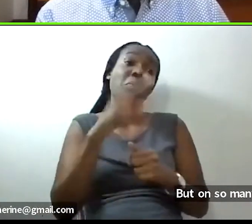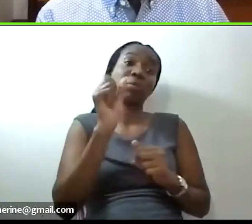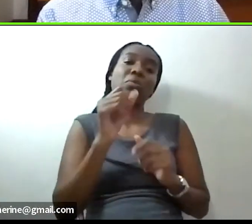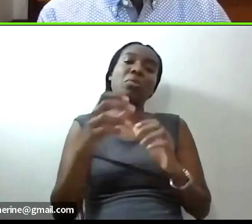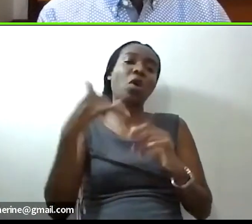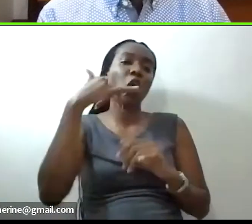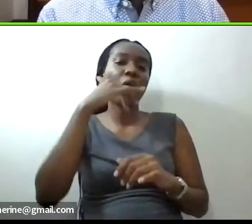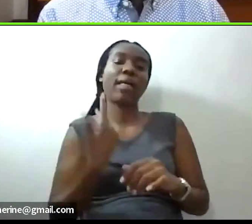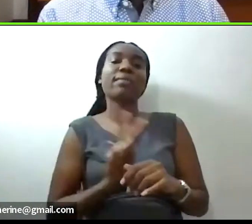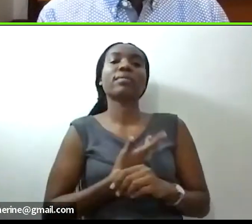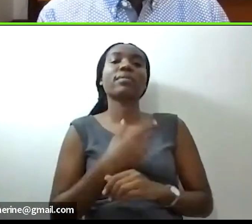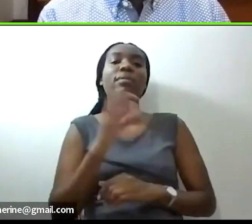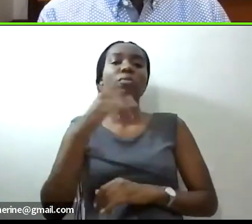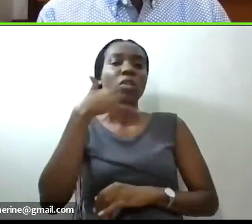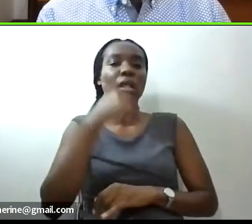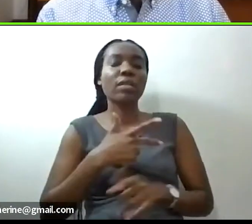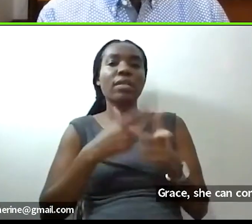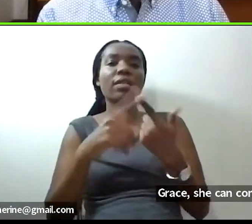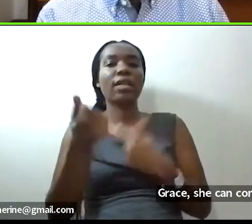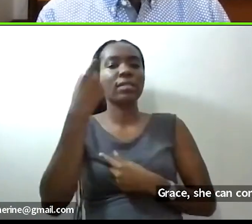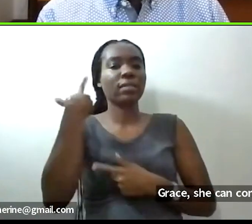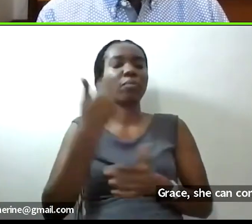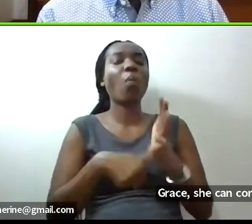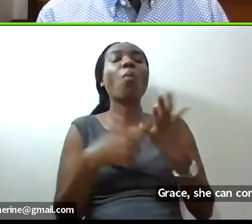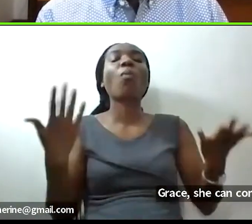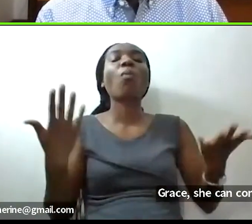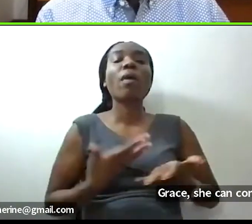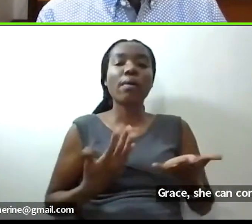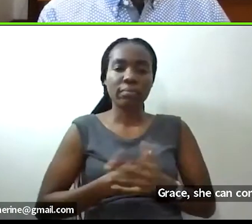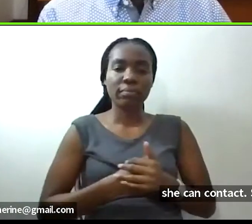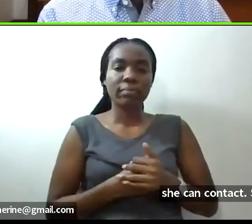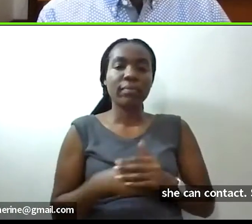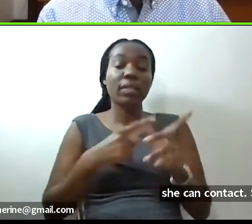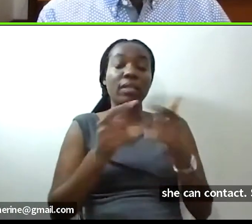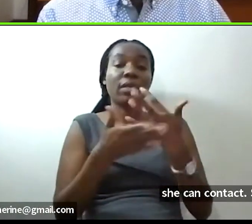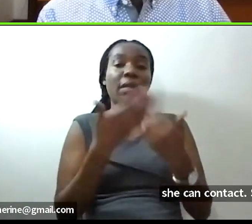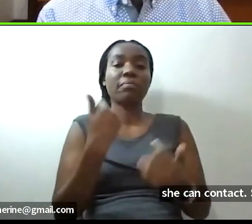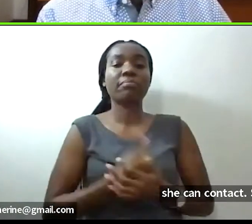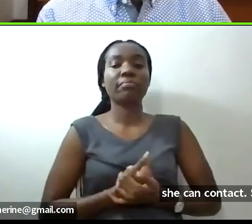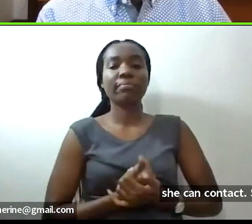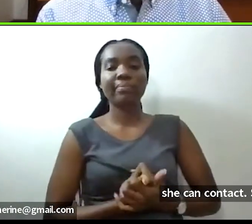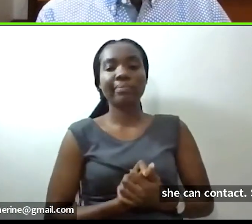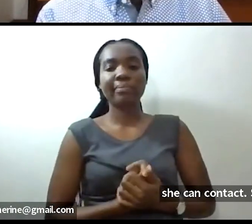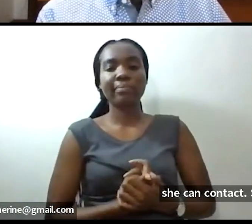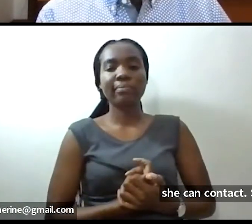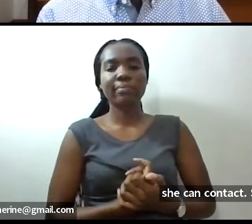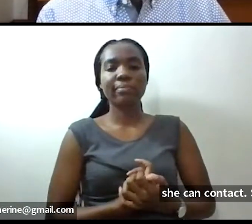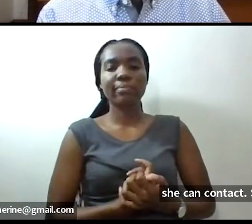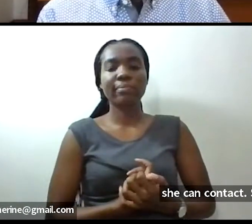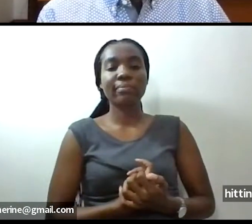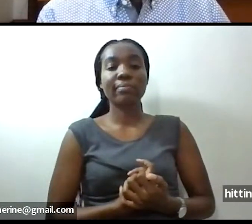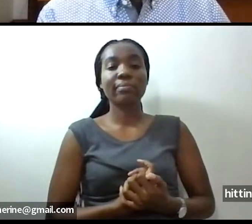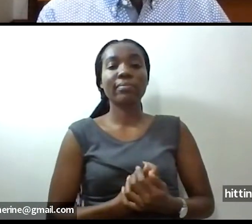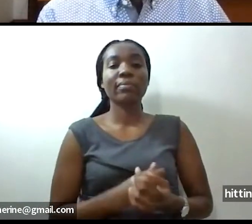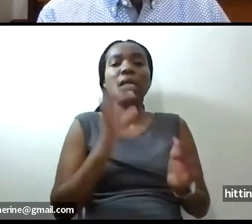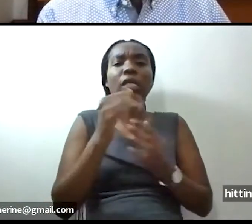can contact us. We get to understand where she's hitting a snag, and we help out. Does withholding tax on